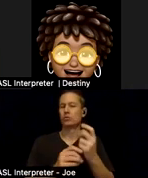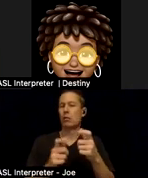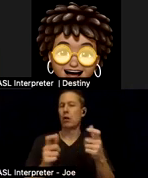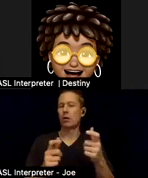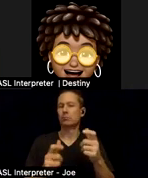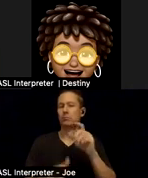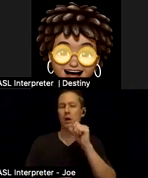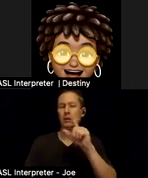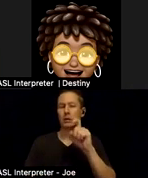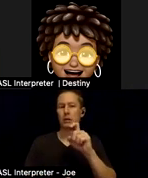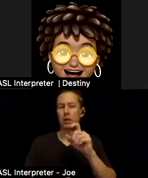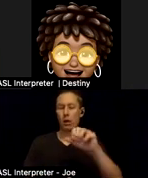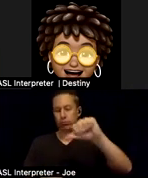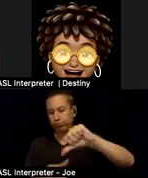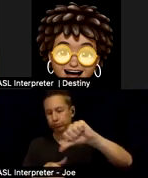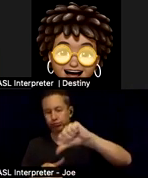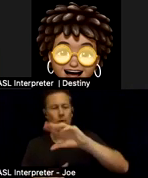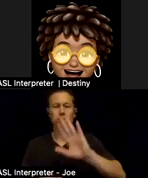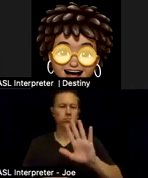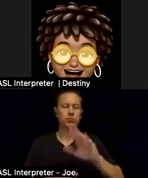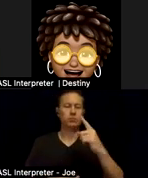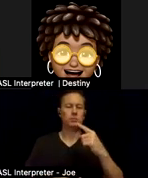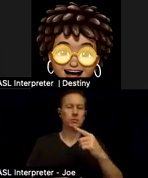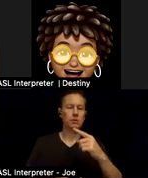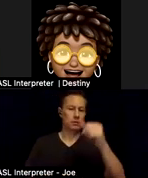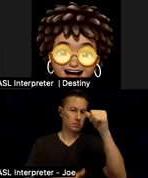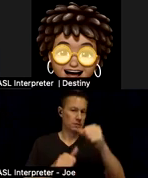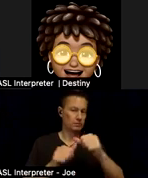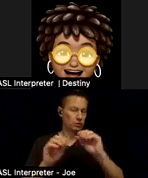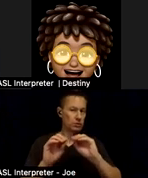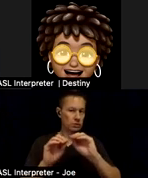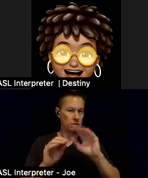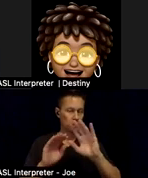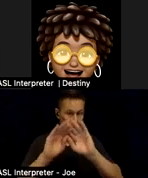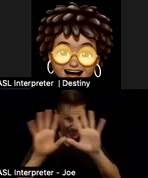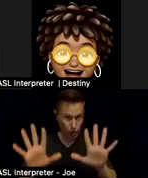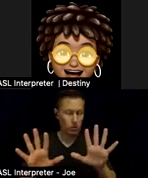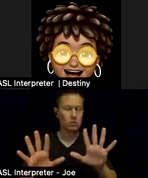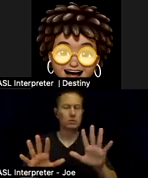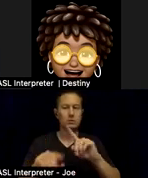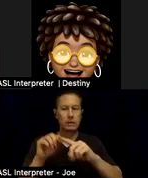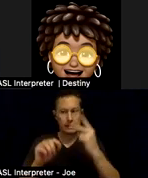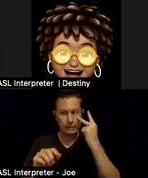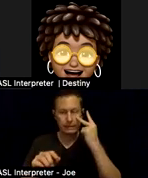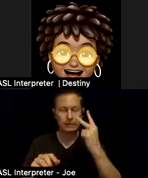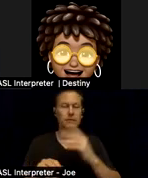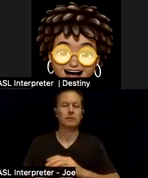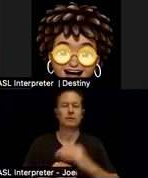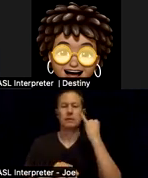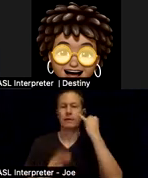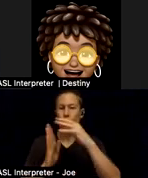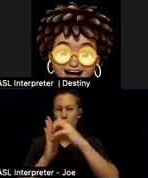really important that you don't forget it's there as it is clear when removing the items. Additionally, if you have larger items inside your home, like